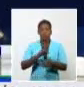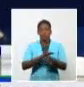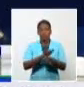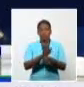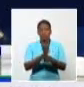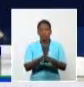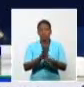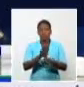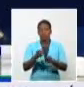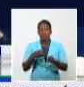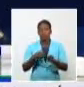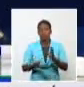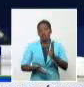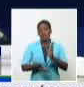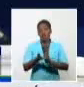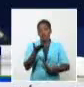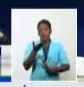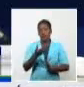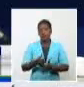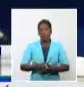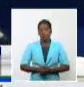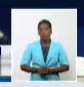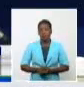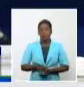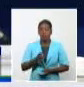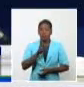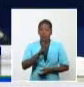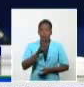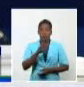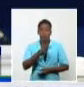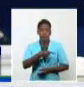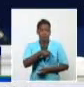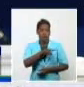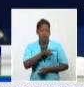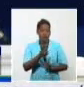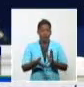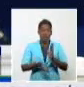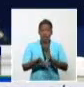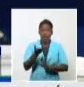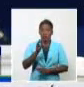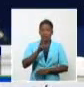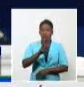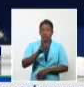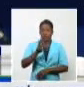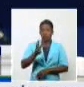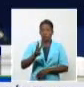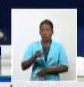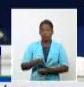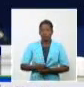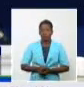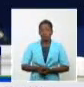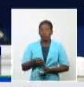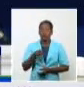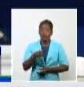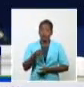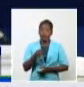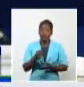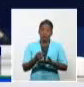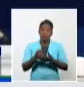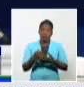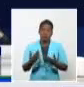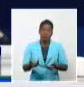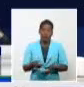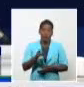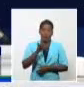active cases. I reiterate, removing the part of the dead and of the evacuees, the people who are already discharged in our country, from the